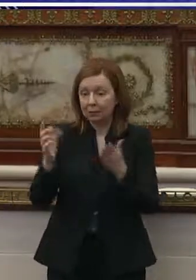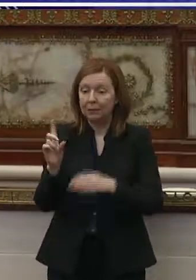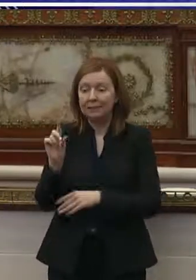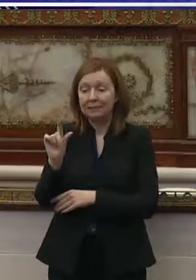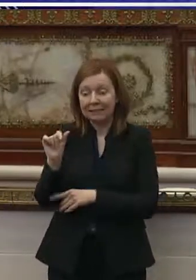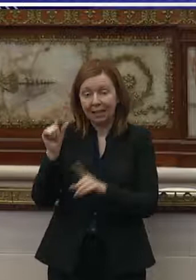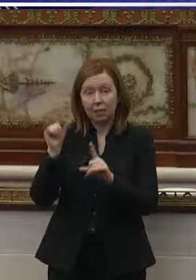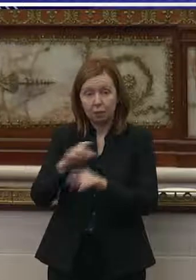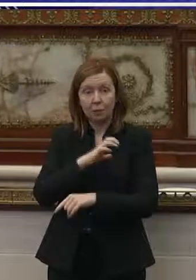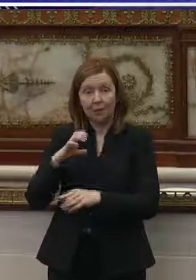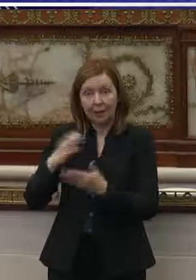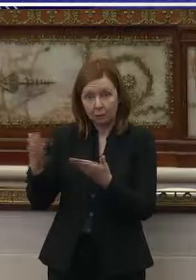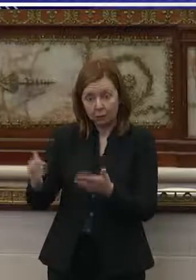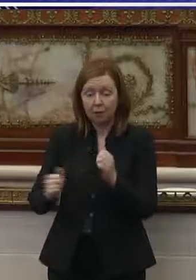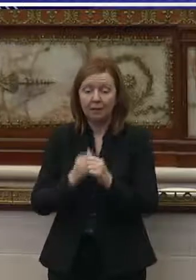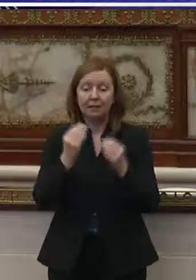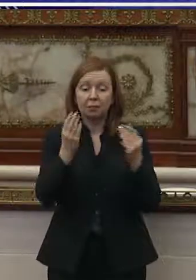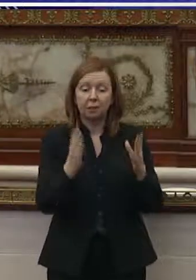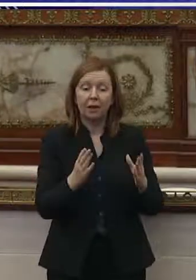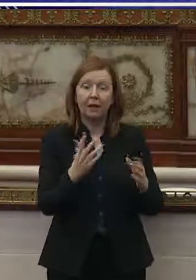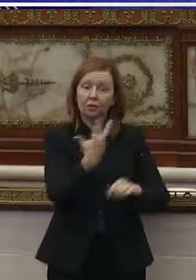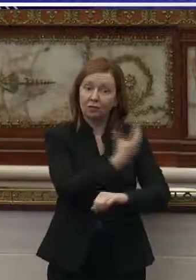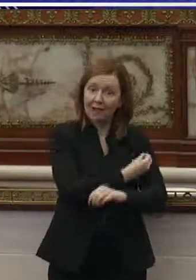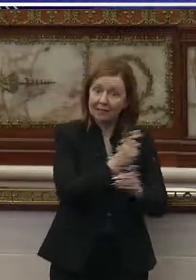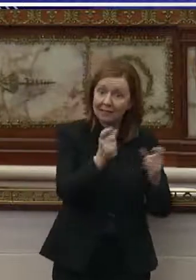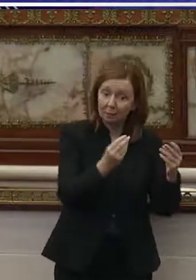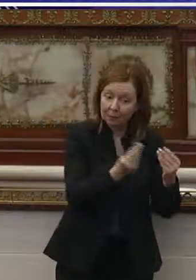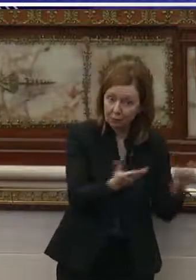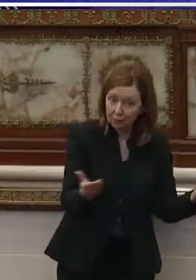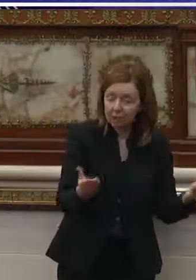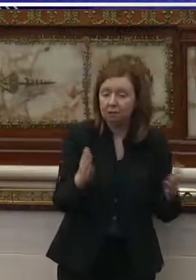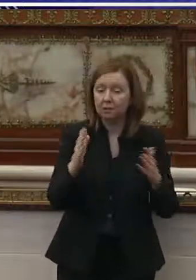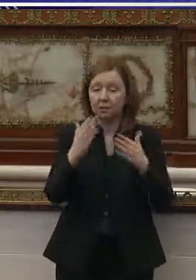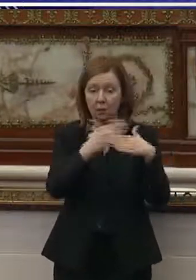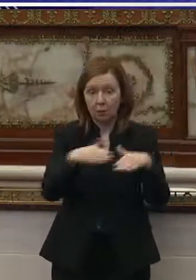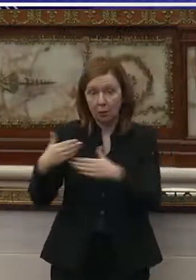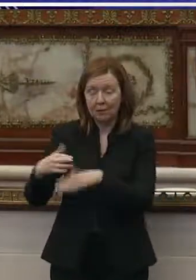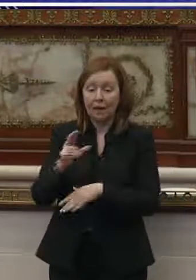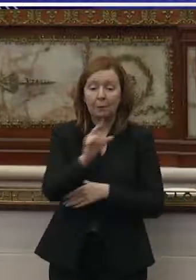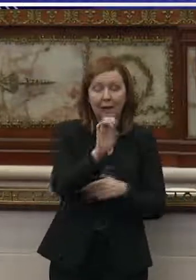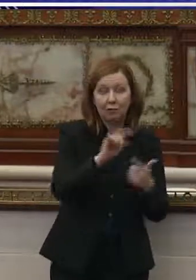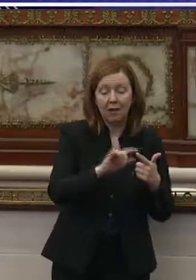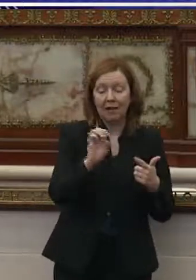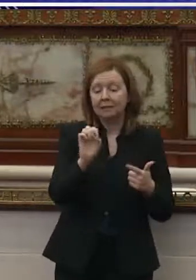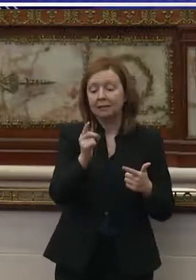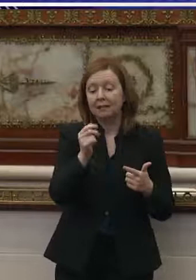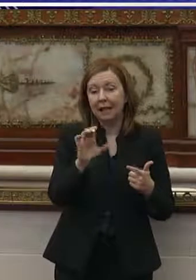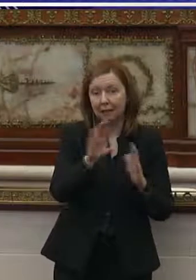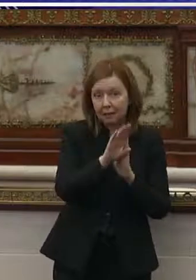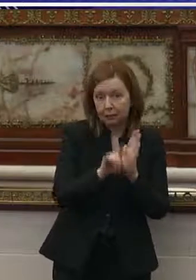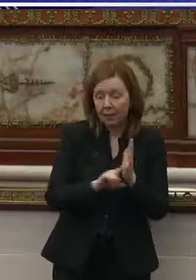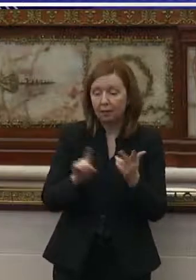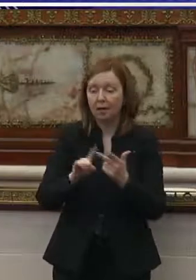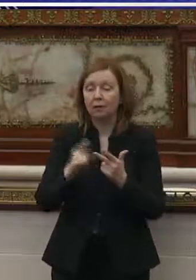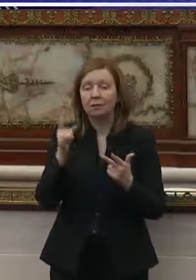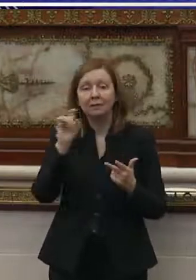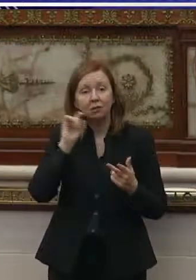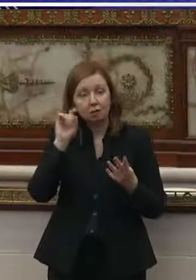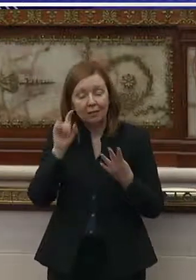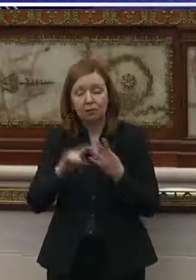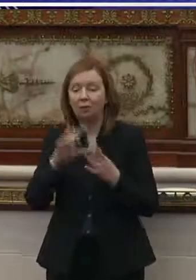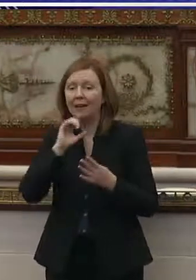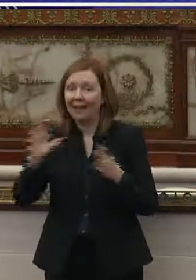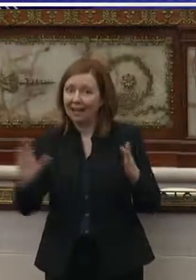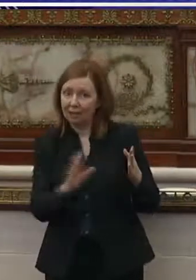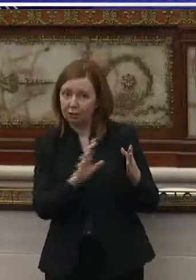Council on each provider's vaccine administrations, broken down by race, ethnicity, gender, and age range. We can certainly make that information